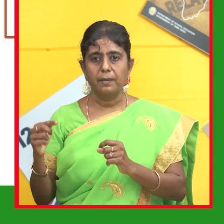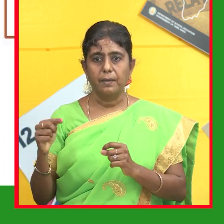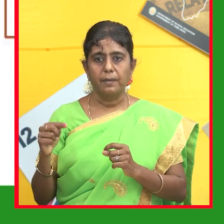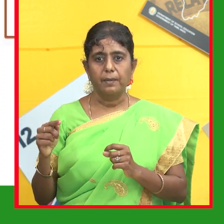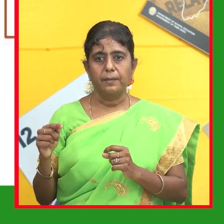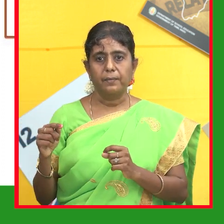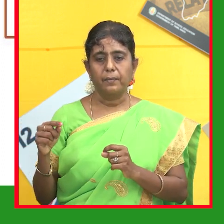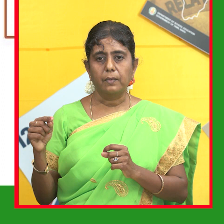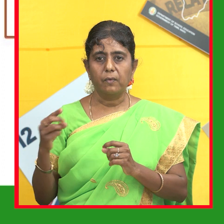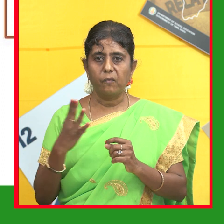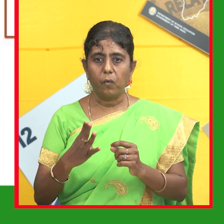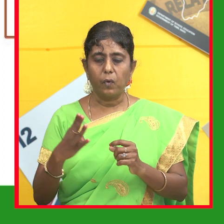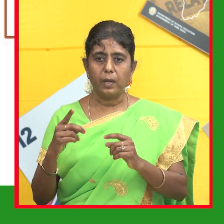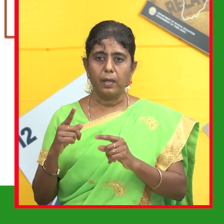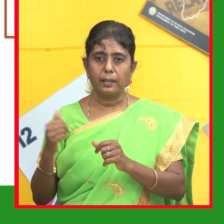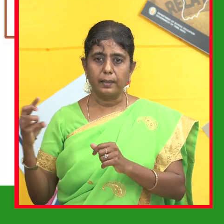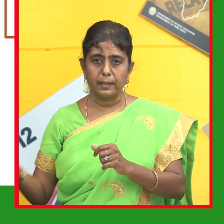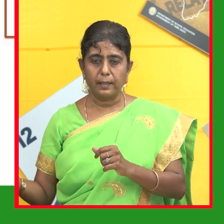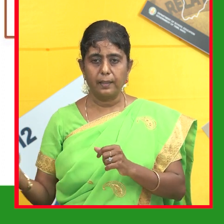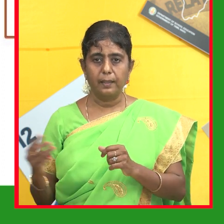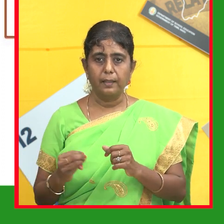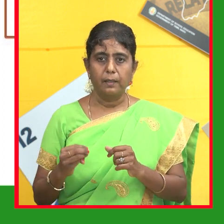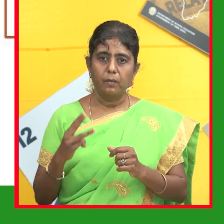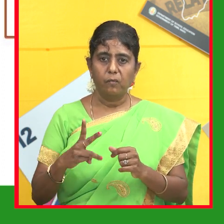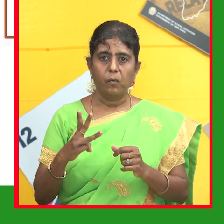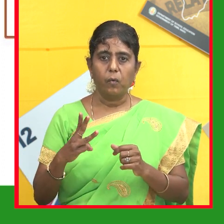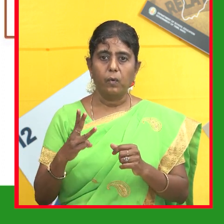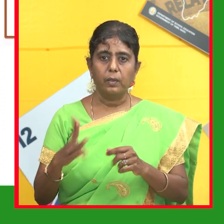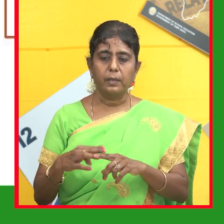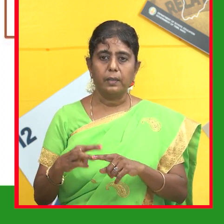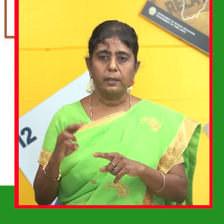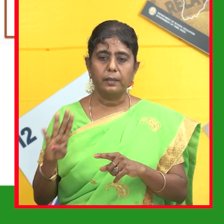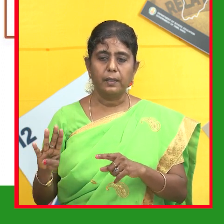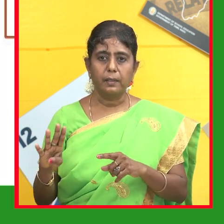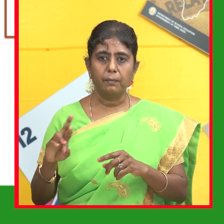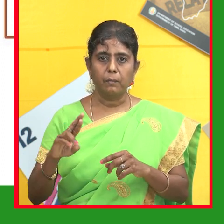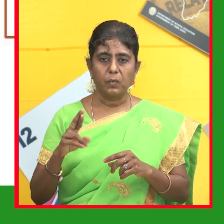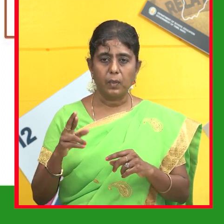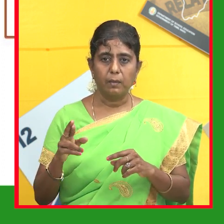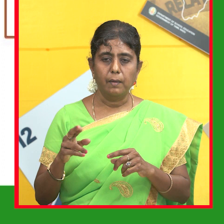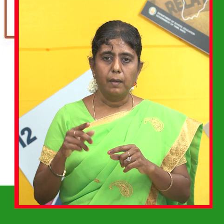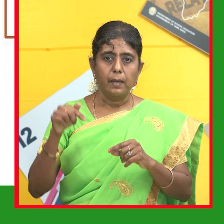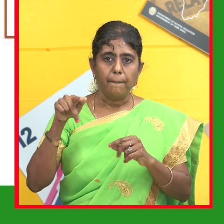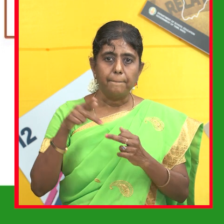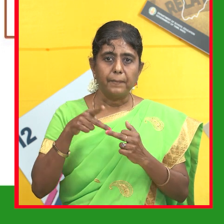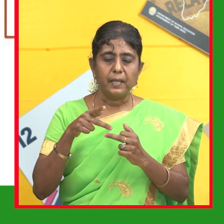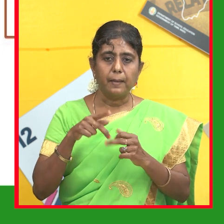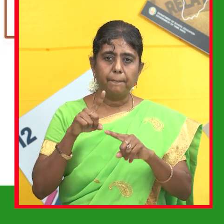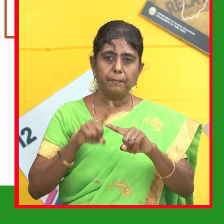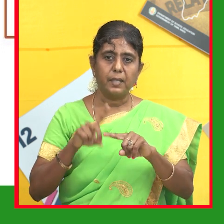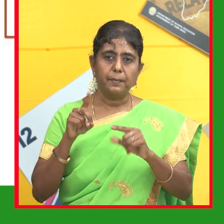find the number 4 and 3, 4 into 3, 12. But what's the number in the middle? That is plus 1 before